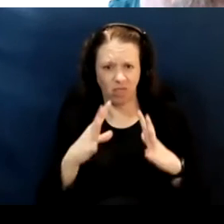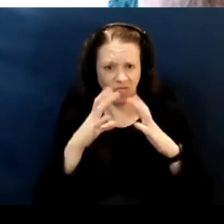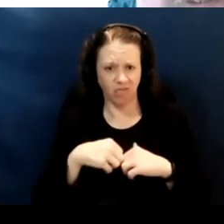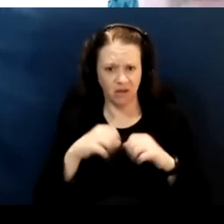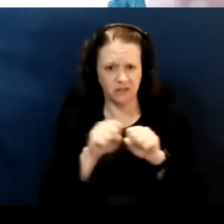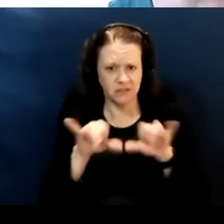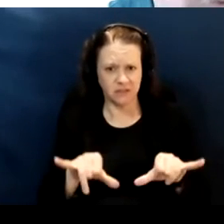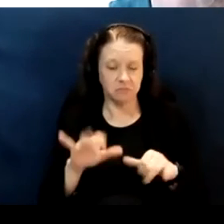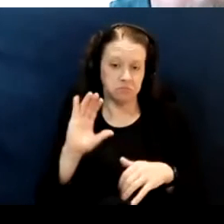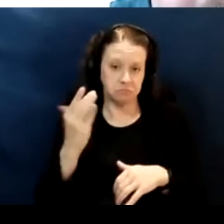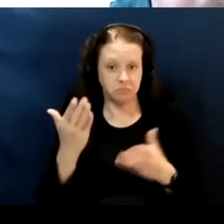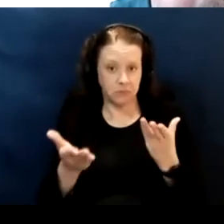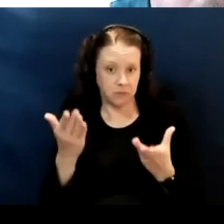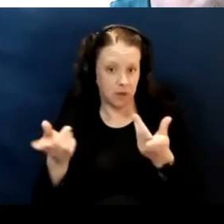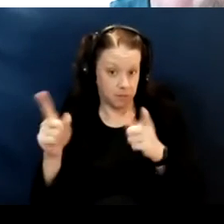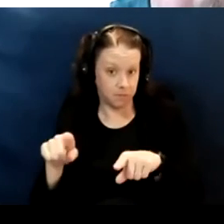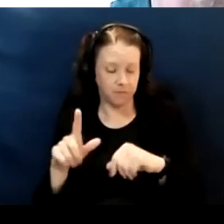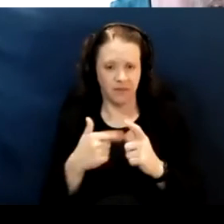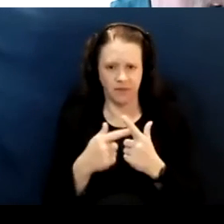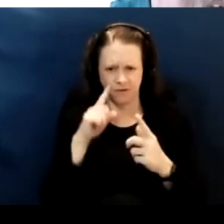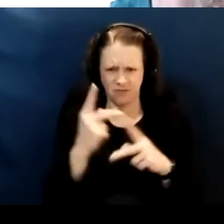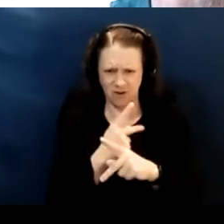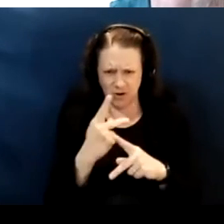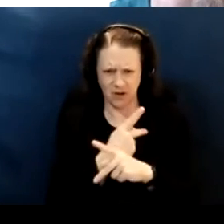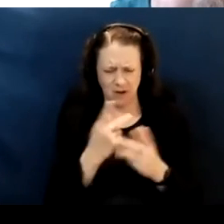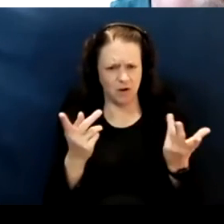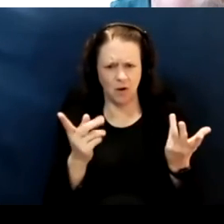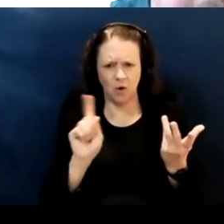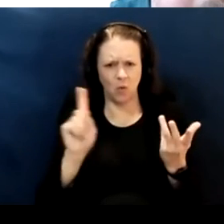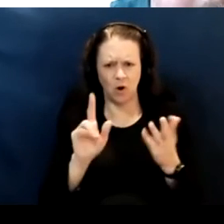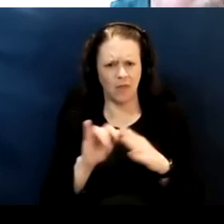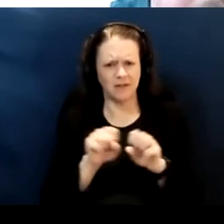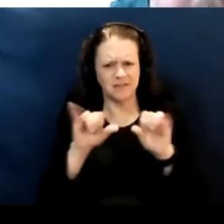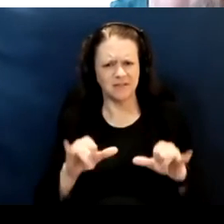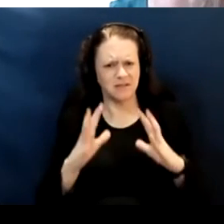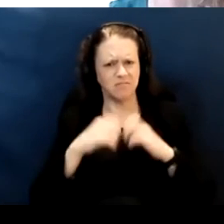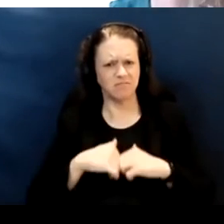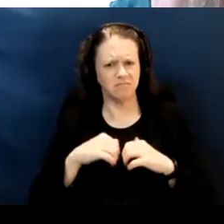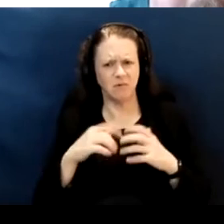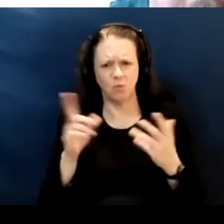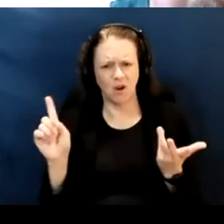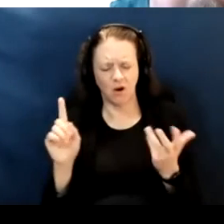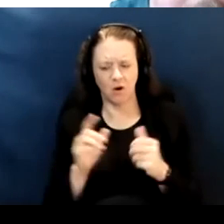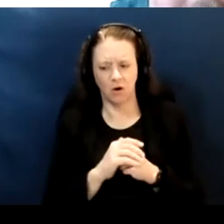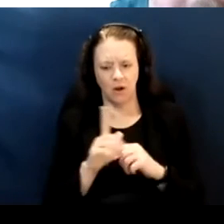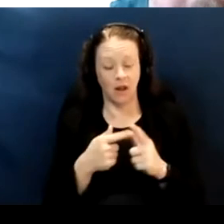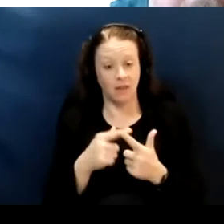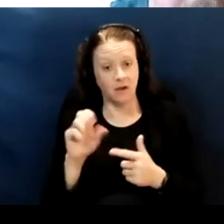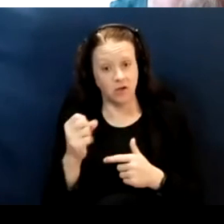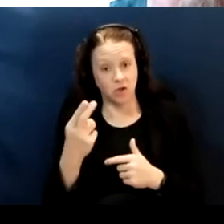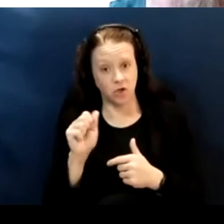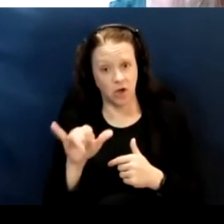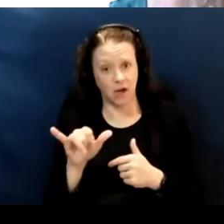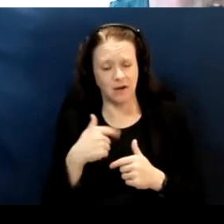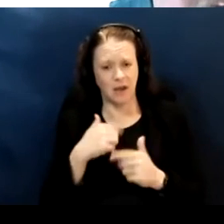maybe there was, that figuring out where that system failed to. And Shay, I would maybe